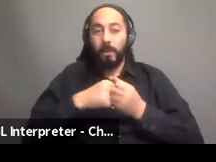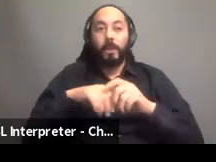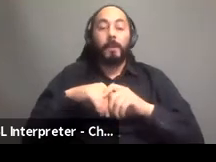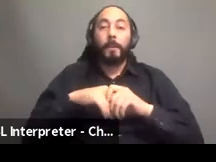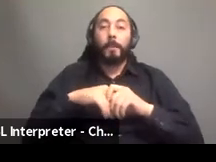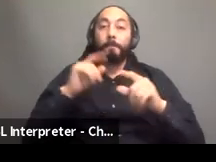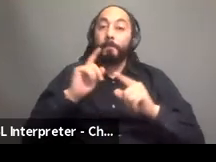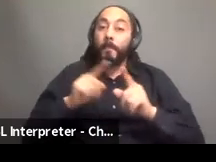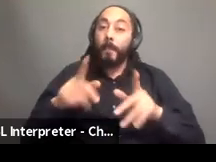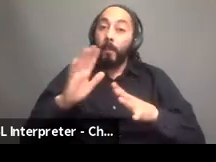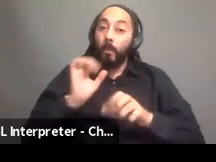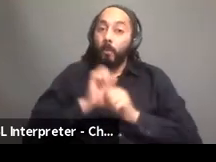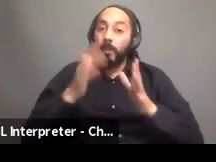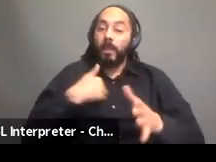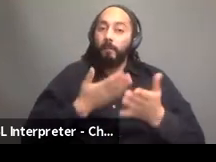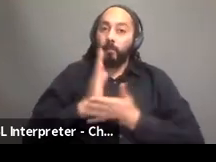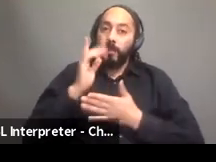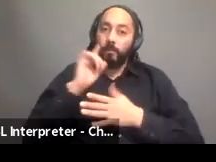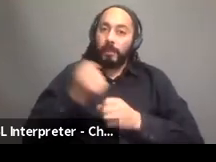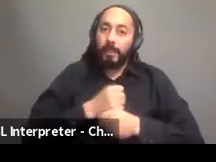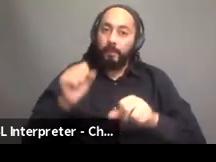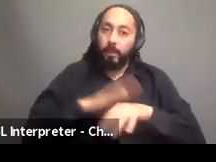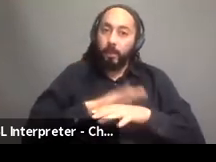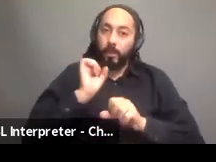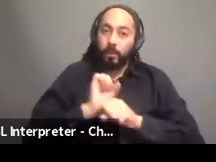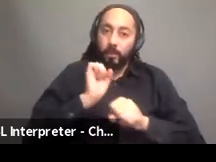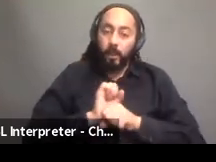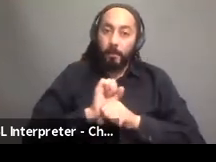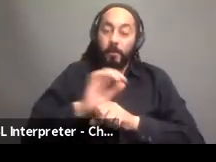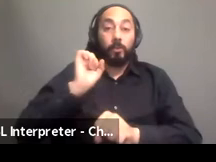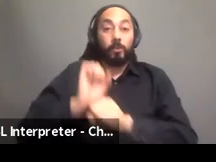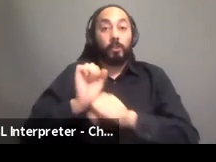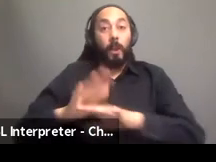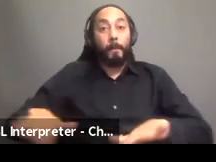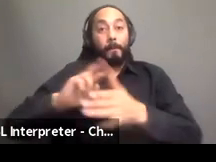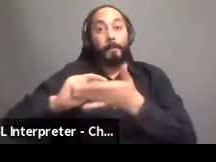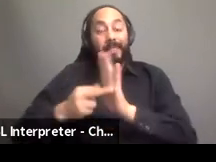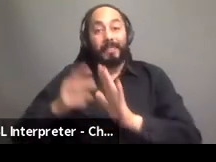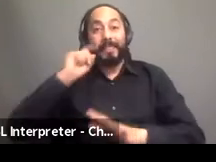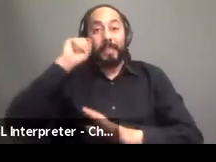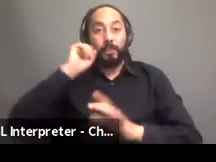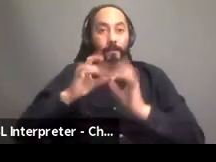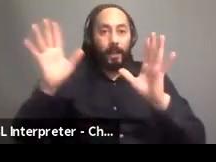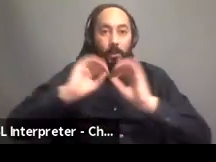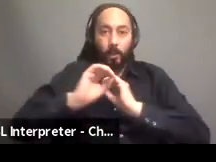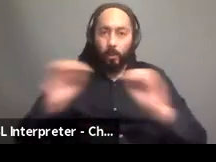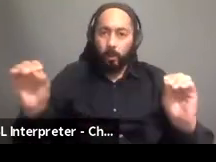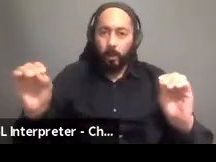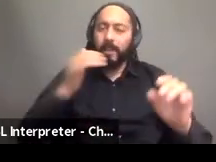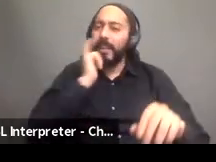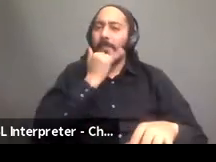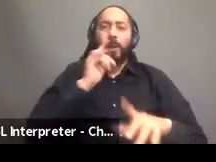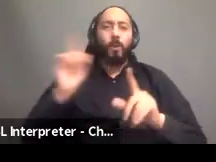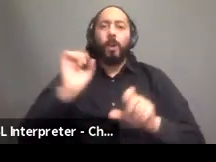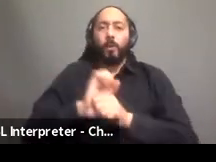right to safety on the job and a work environment that is free from sexual violence no matter where you work. Every day, workers face